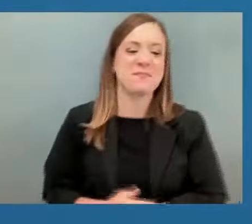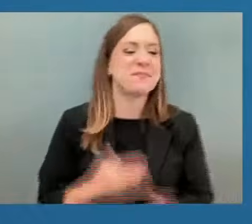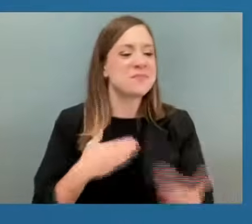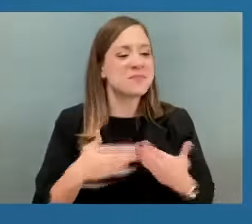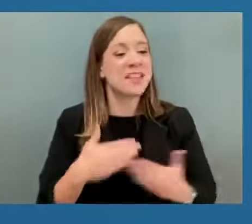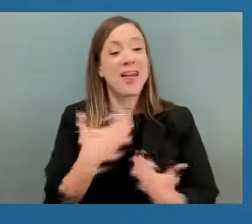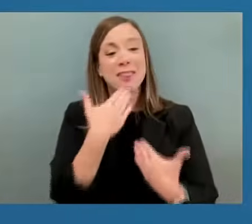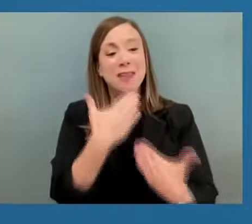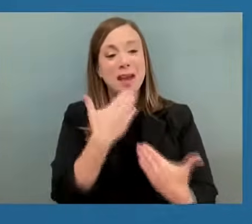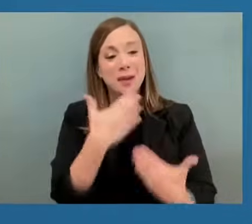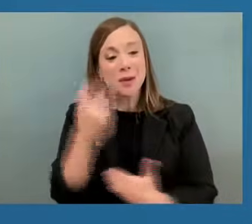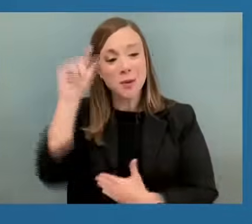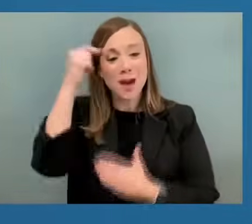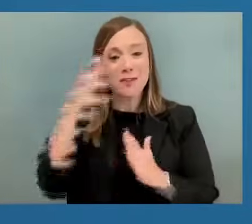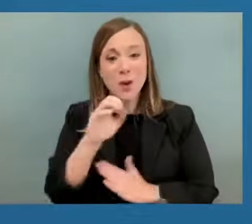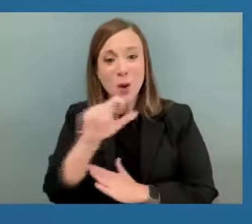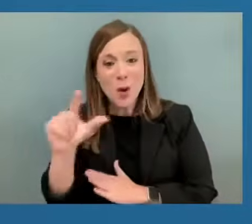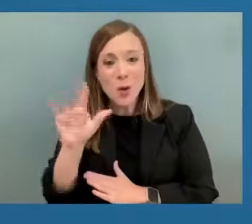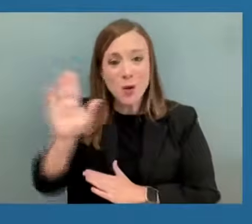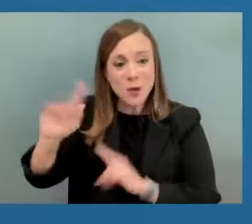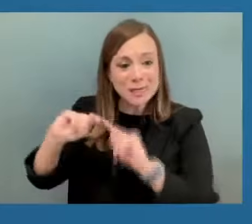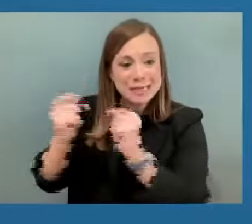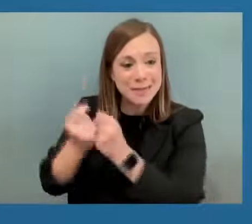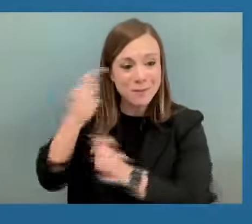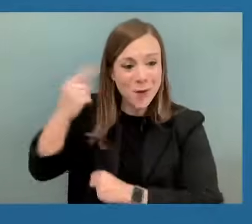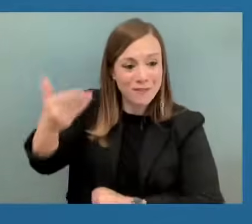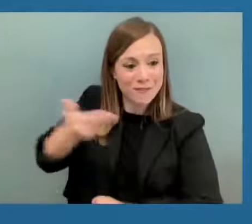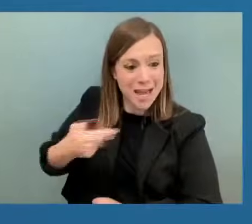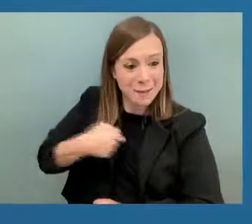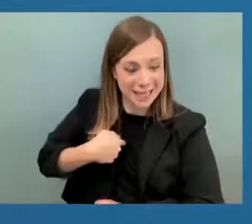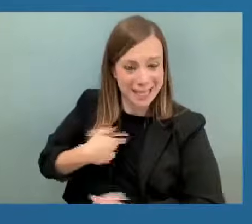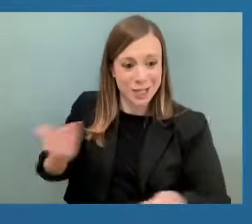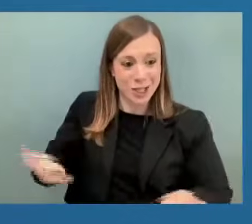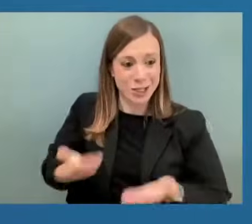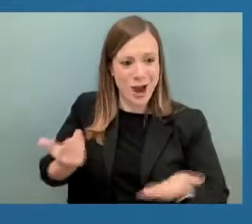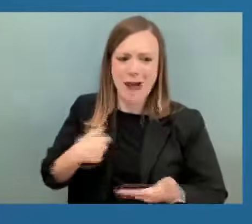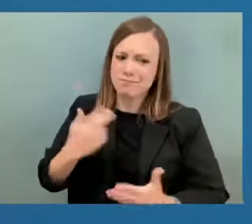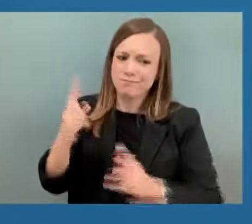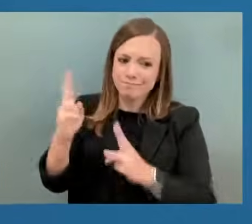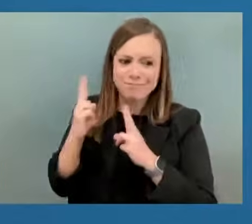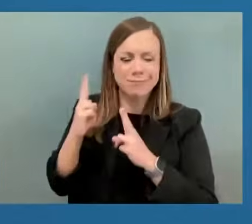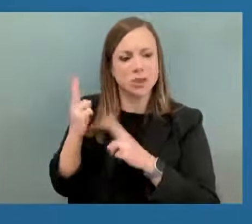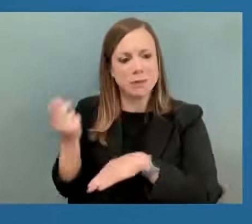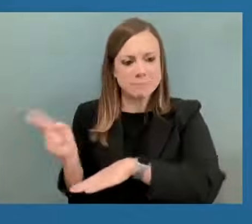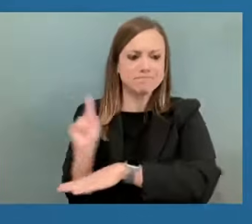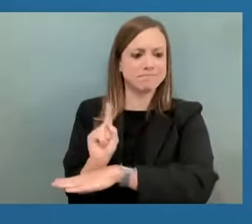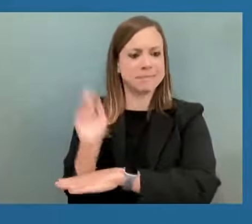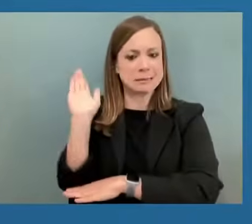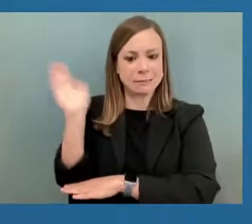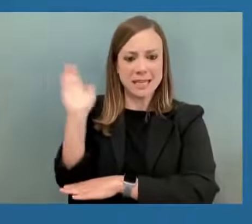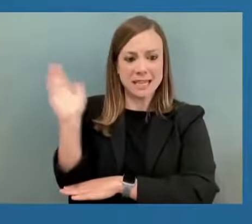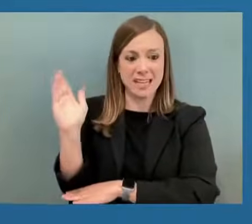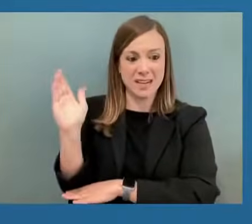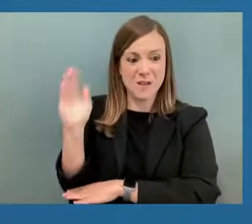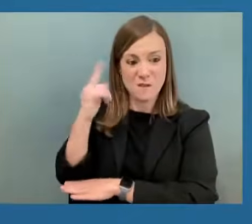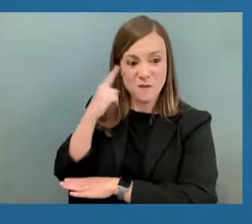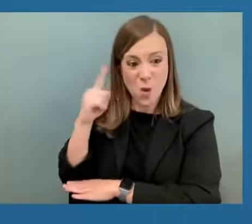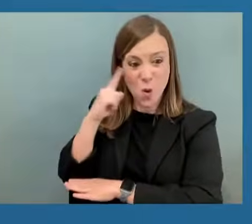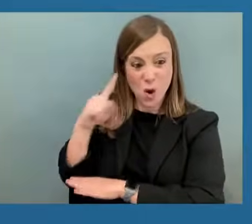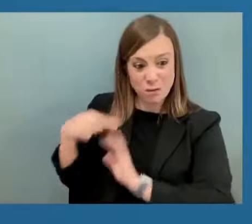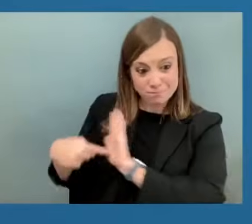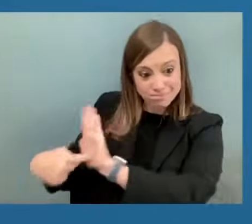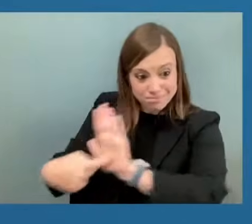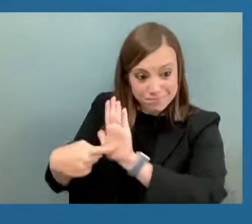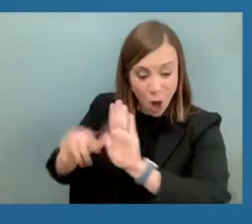your team, for having me here today. I'm really honored to be speaking not only on behalf of our community, but on behalf